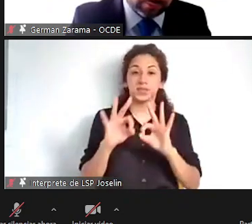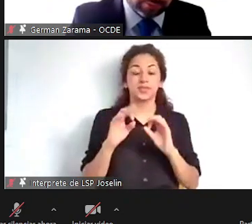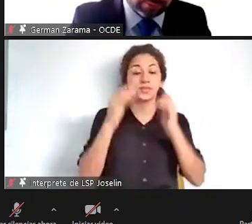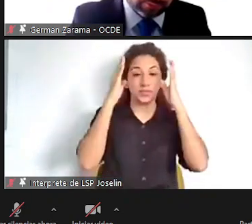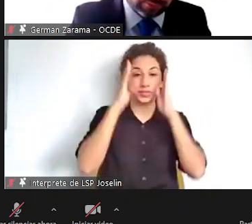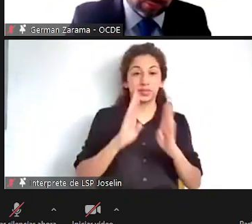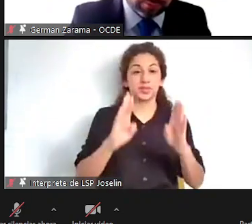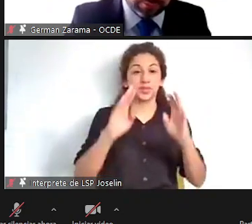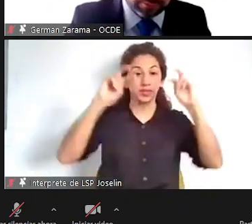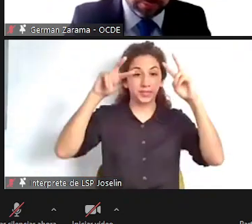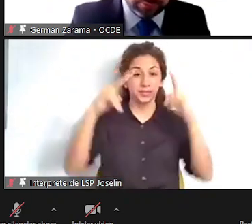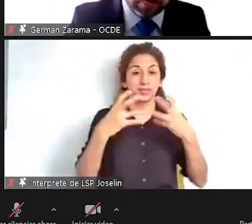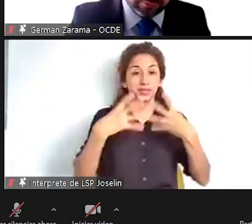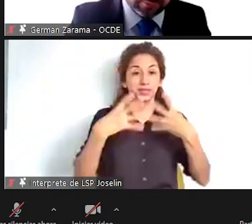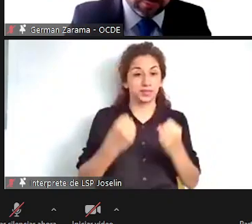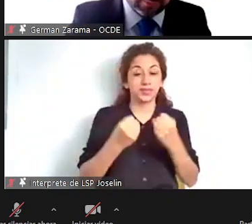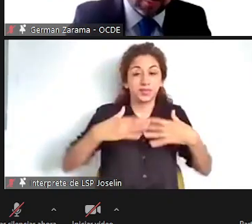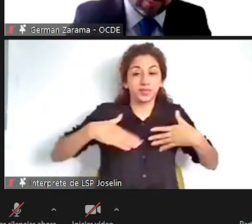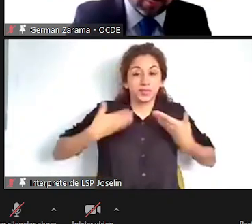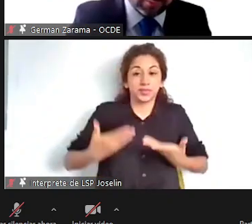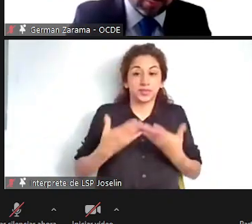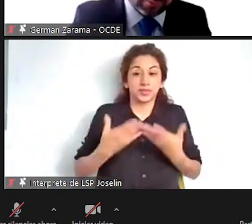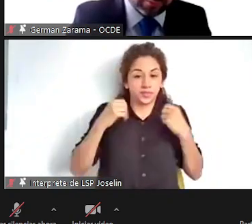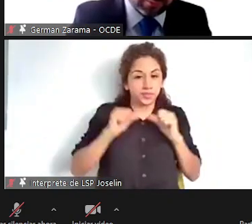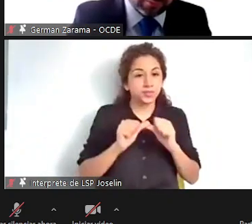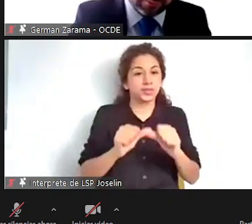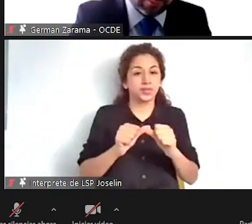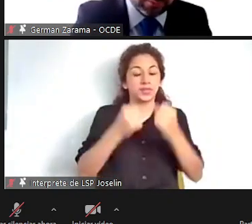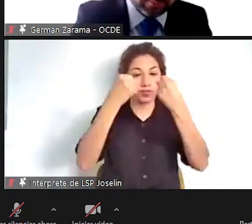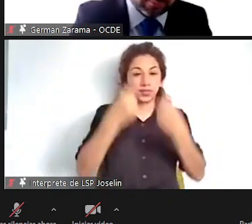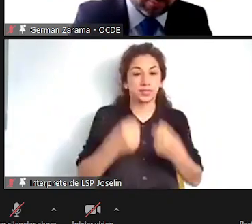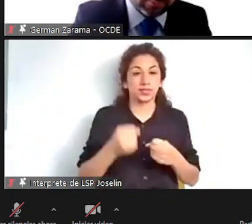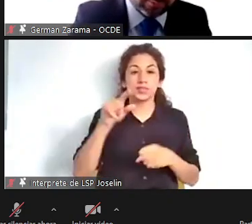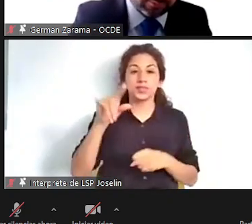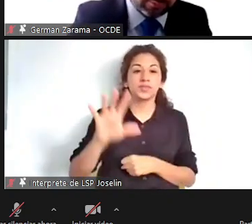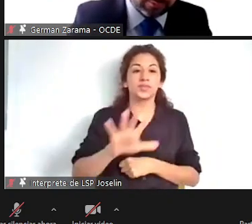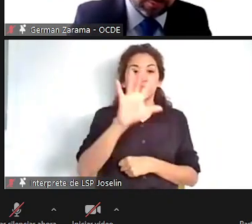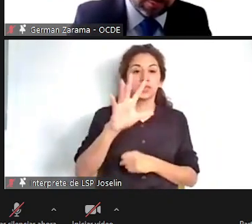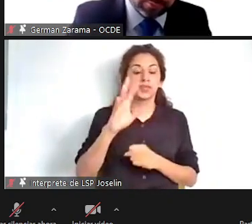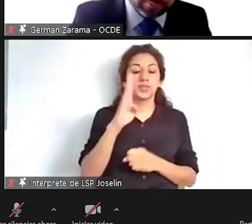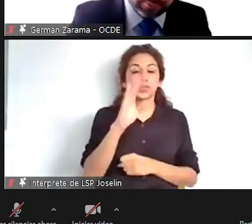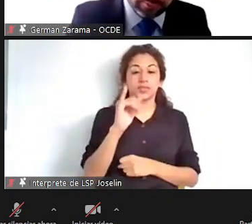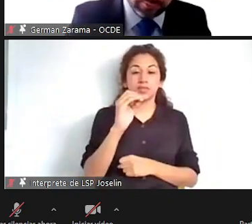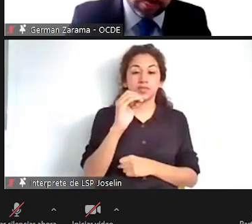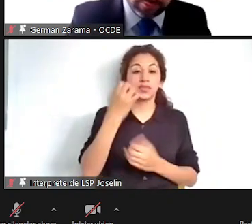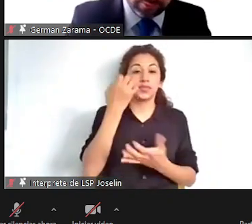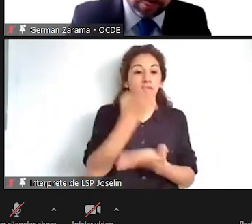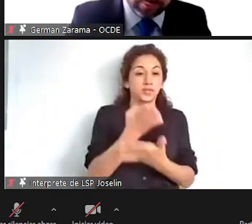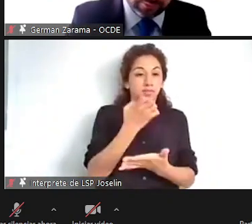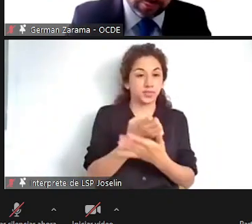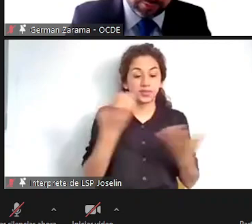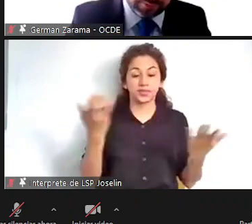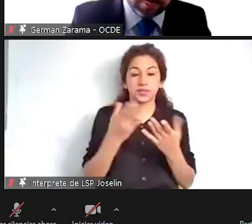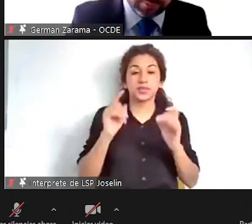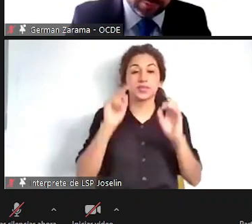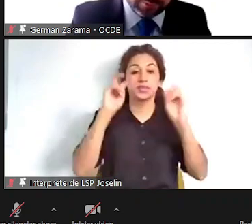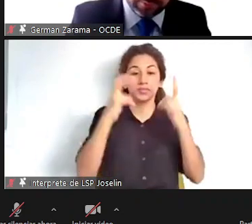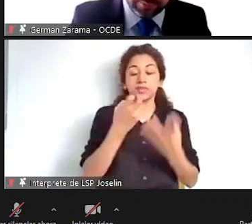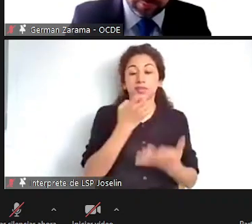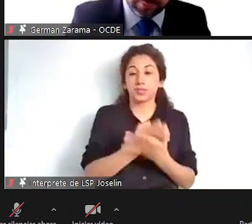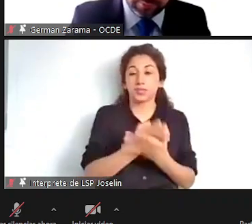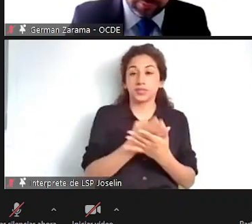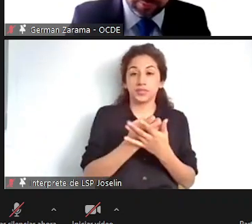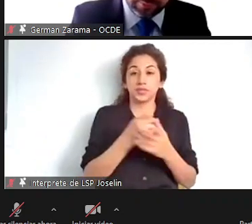gabriel the importance of dedicating a health sector in order to have a sustainable recovery the fifth one would be the